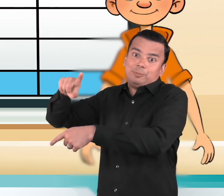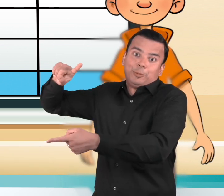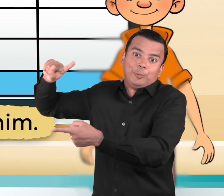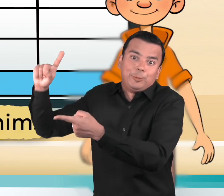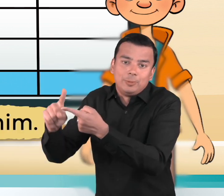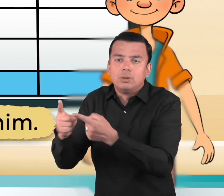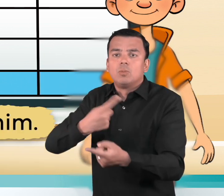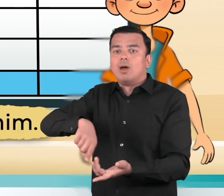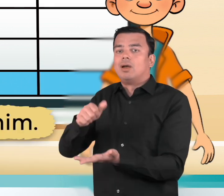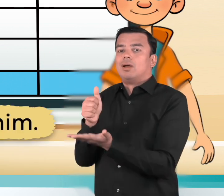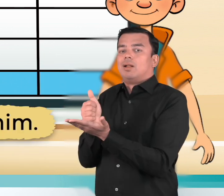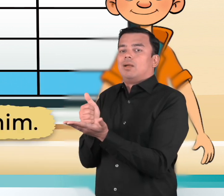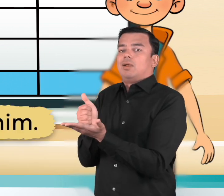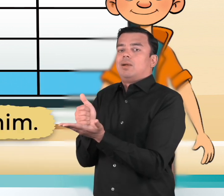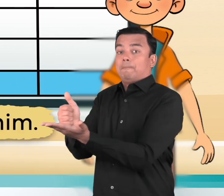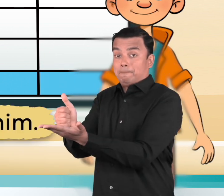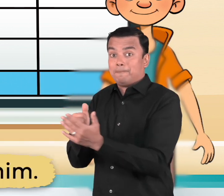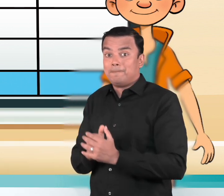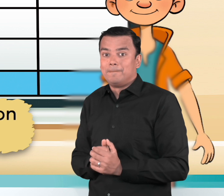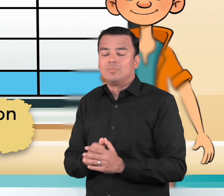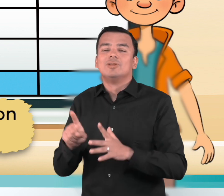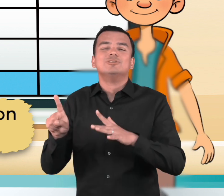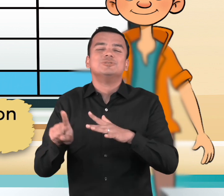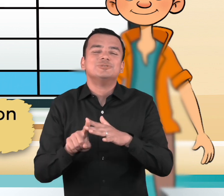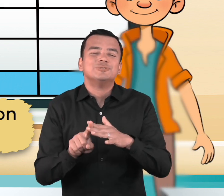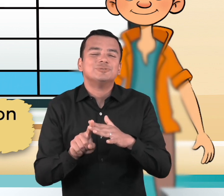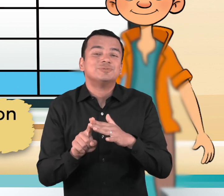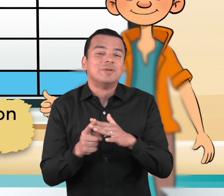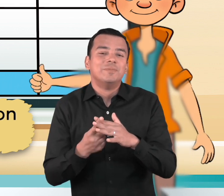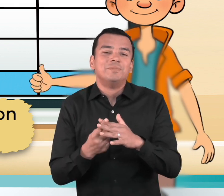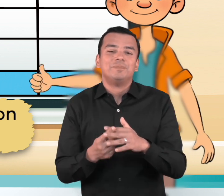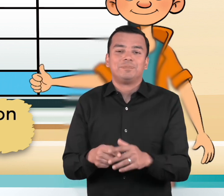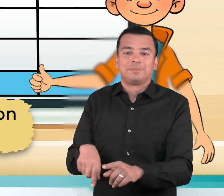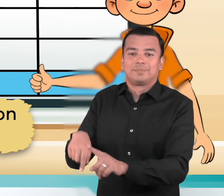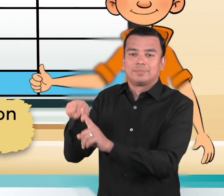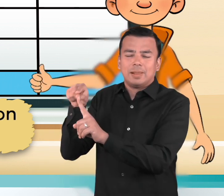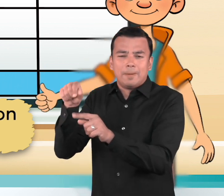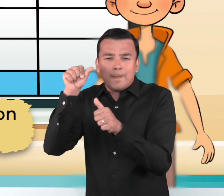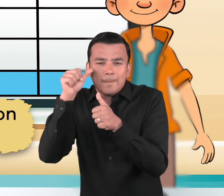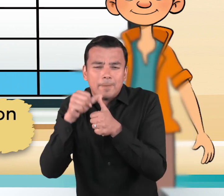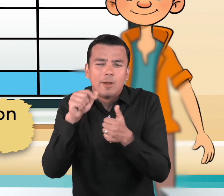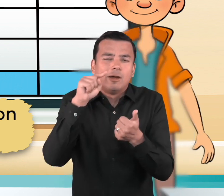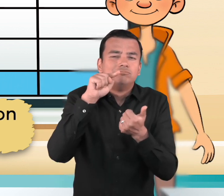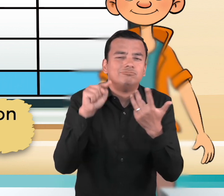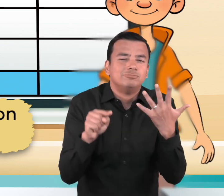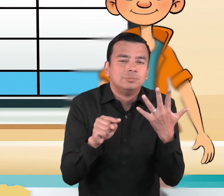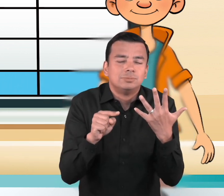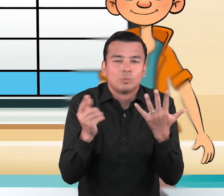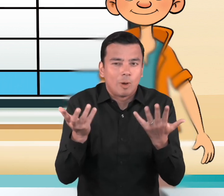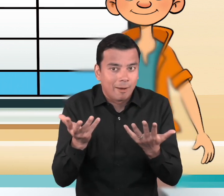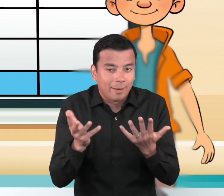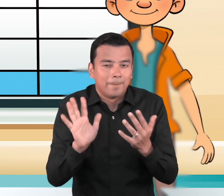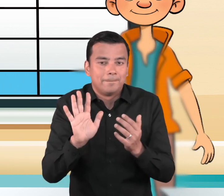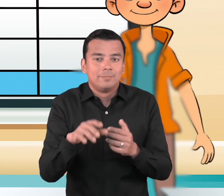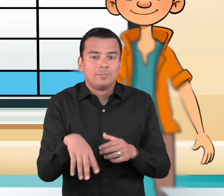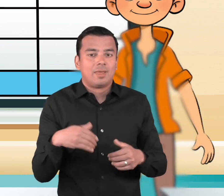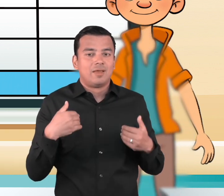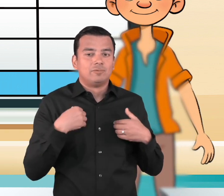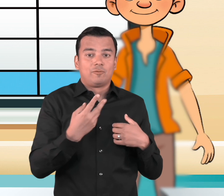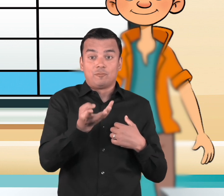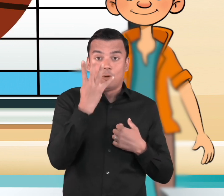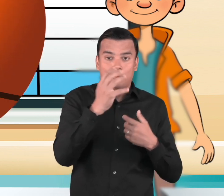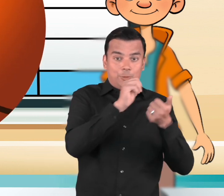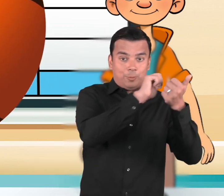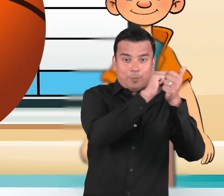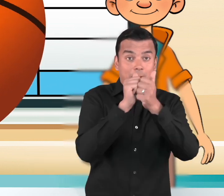time. Let's see if we can help him. Let's start off with what information Tyler does know. There are 4